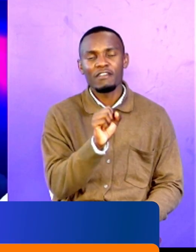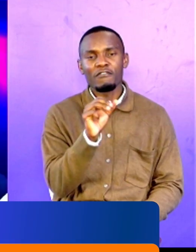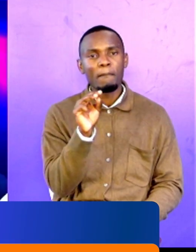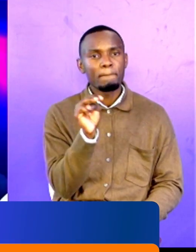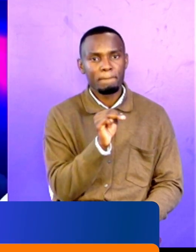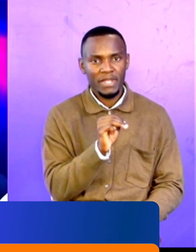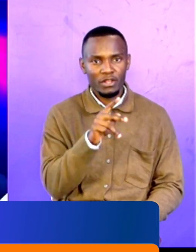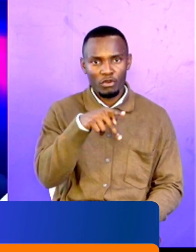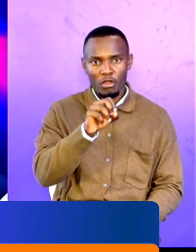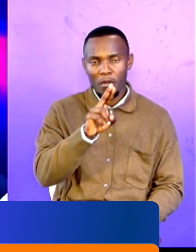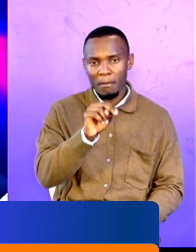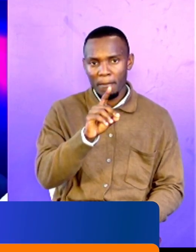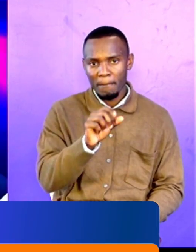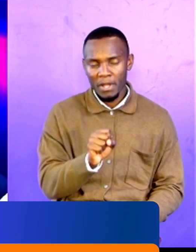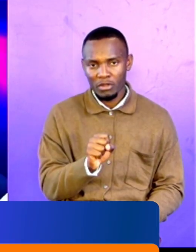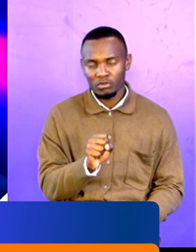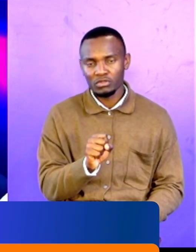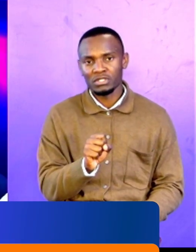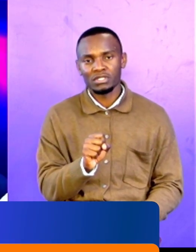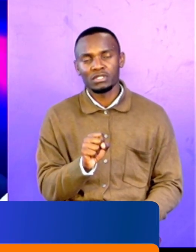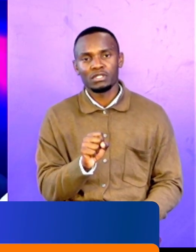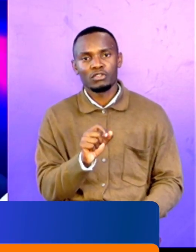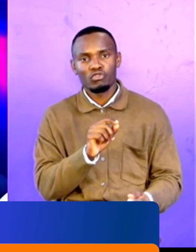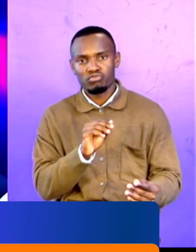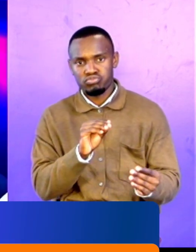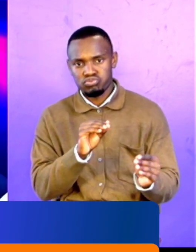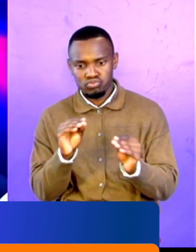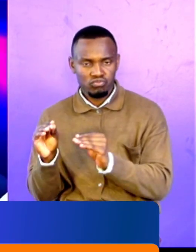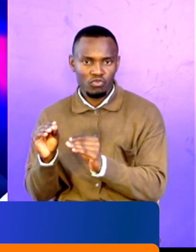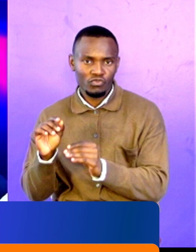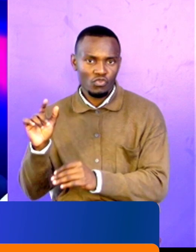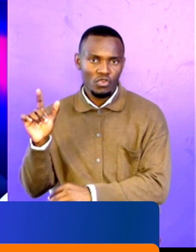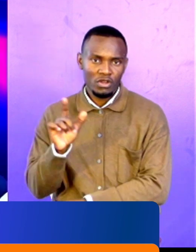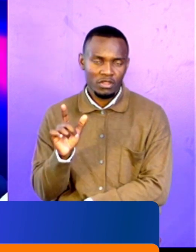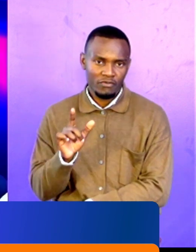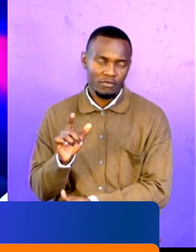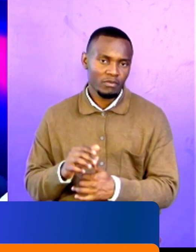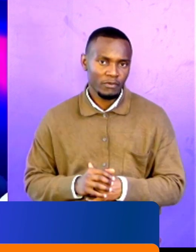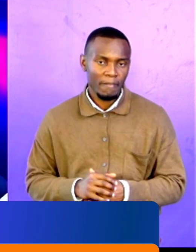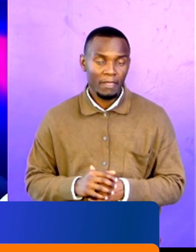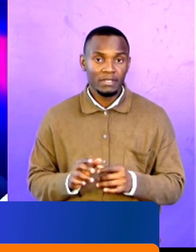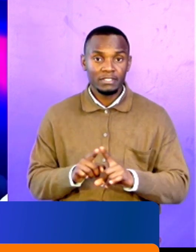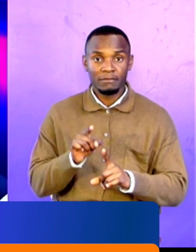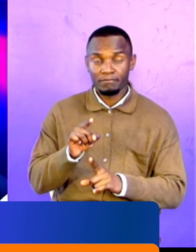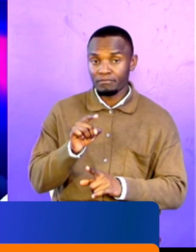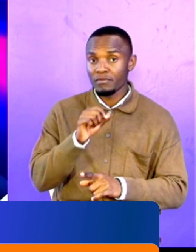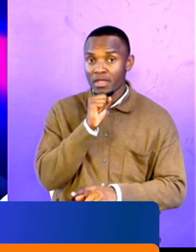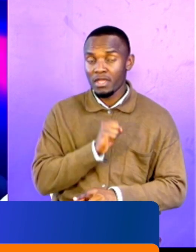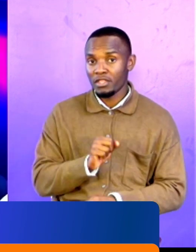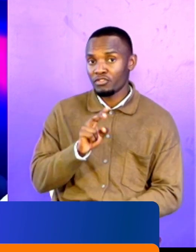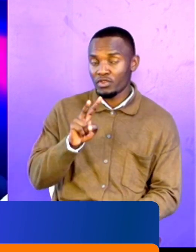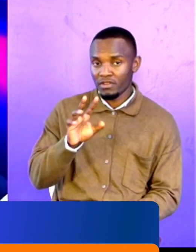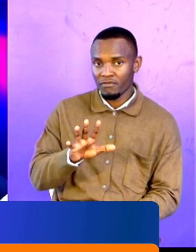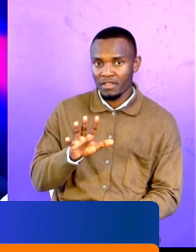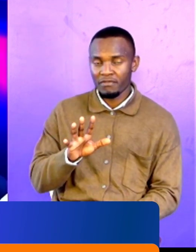of 167 million US dollars, switched to Liverpool on transfer deadline day. Now, the 25-year-old striker joined